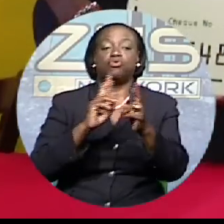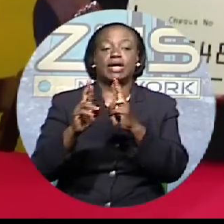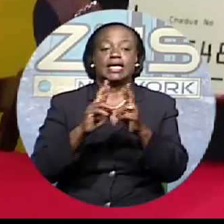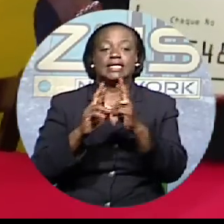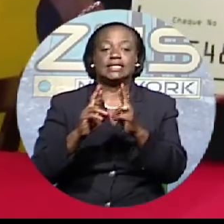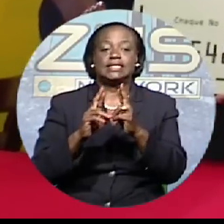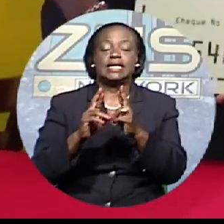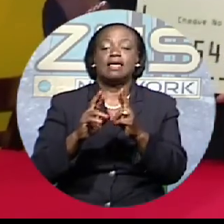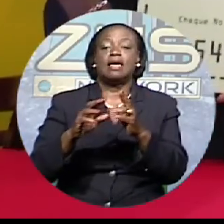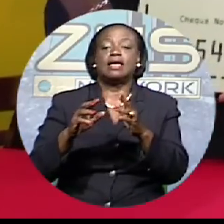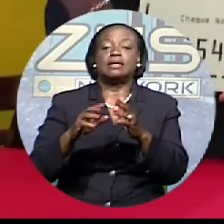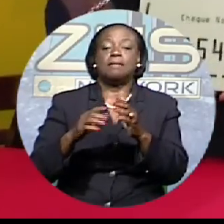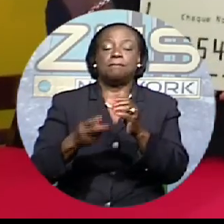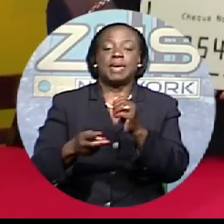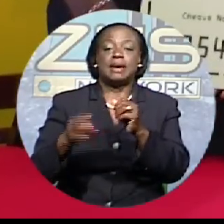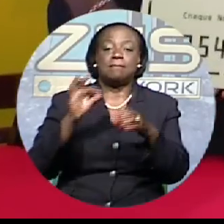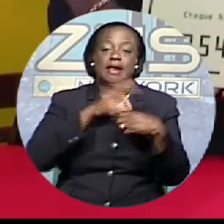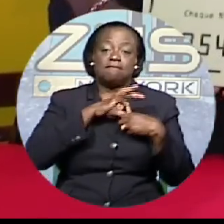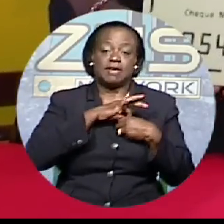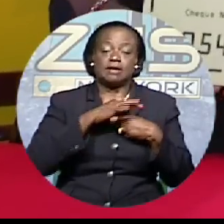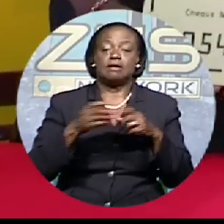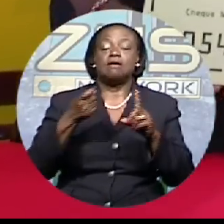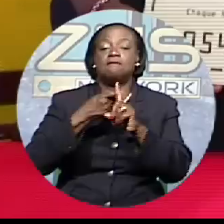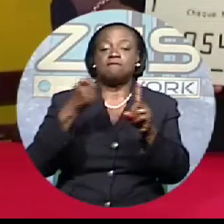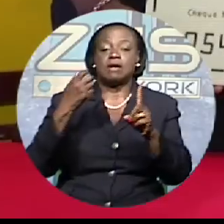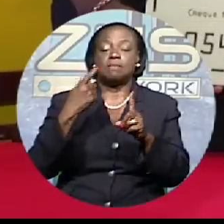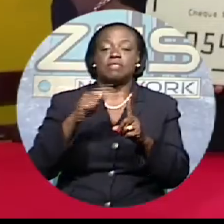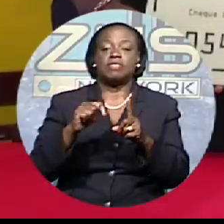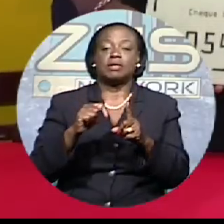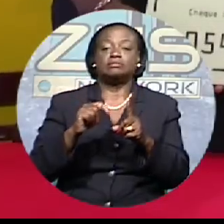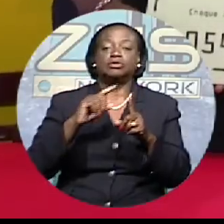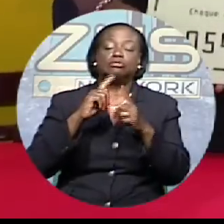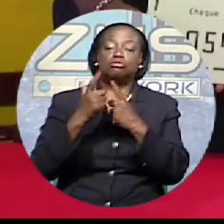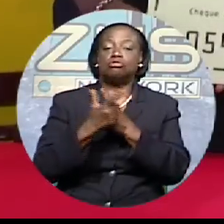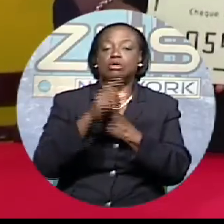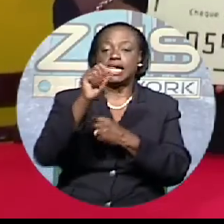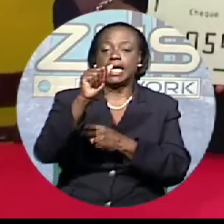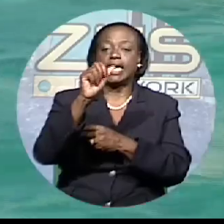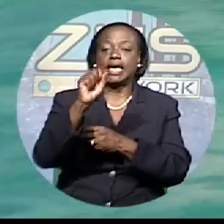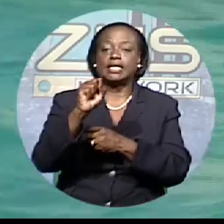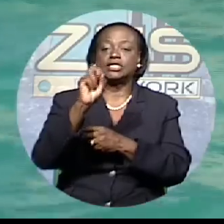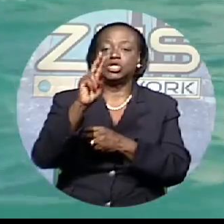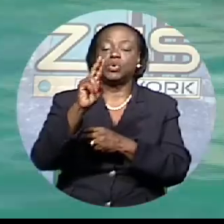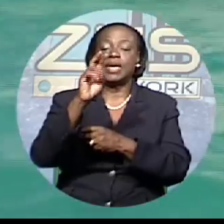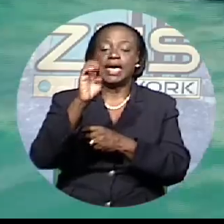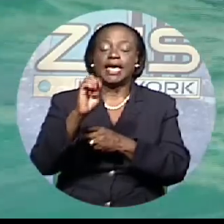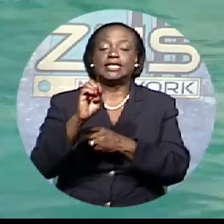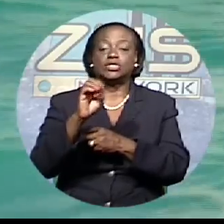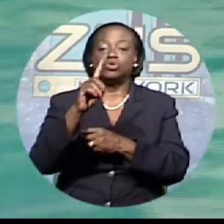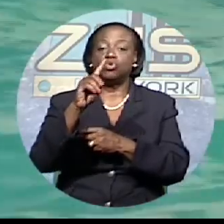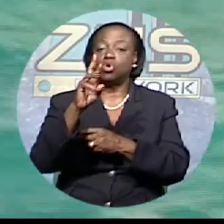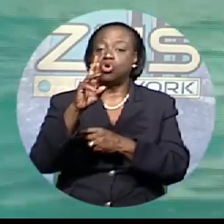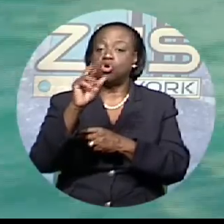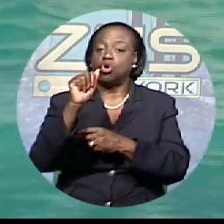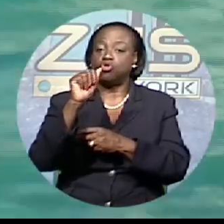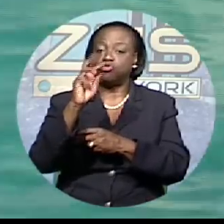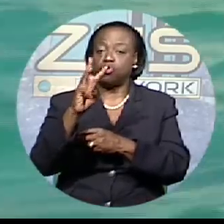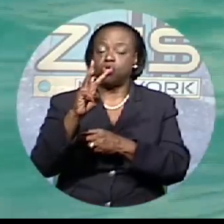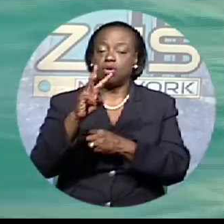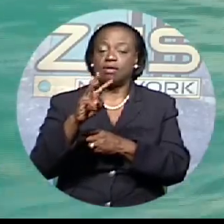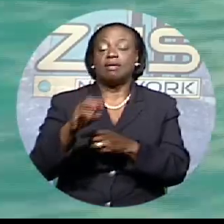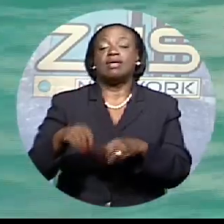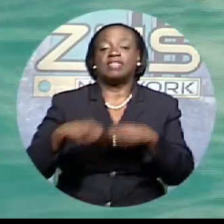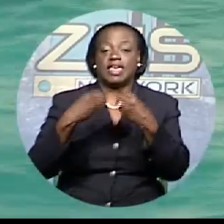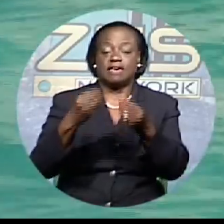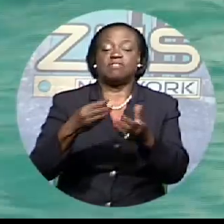local number house. Aixu Draw gave the committee $2,500 yesterday. The company also assisted the Bull Red Regatta, which